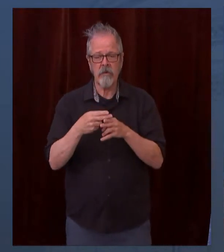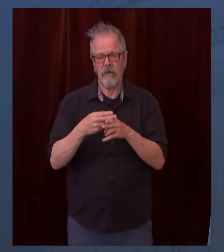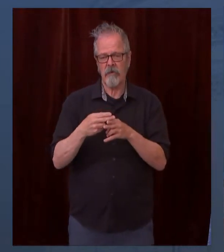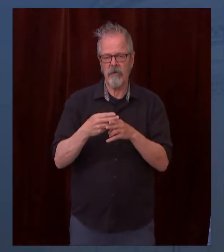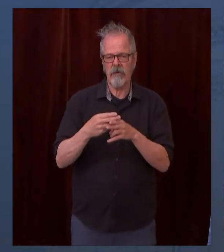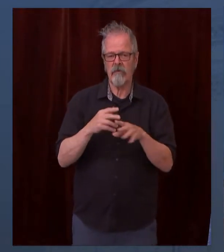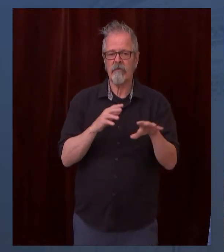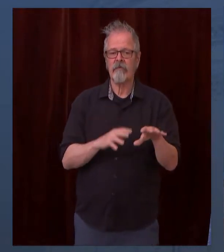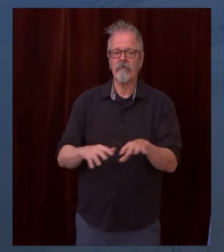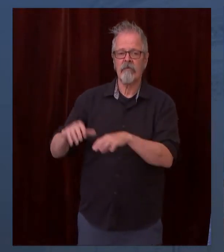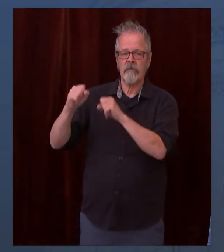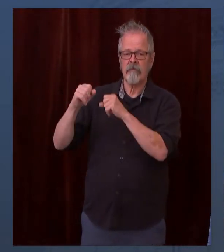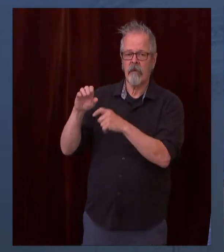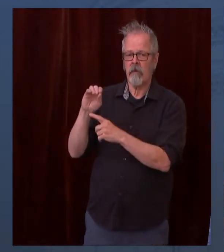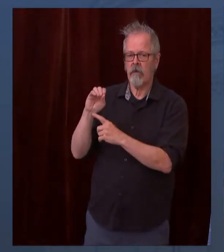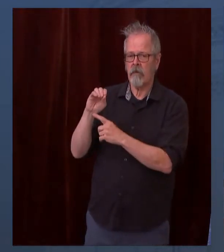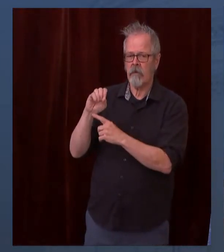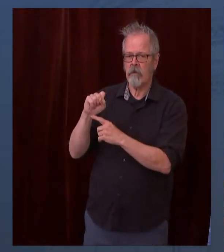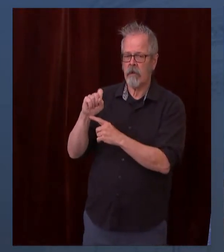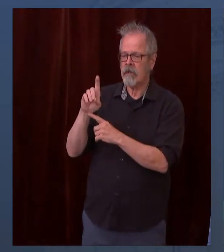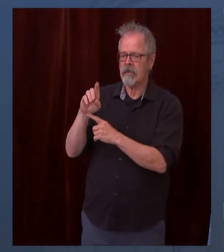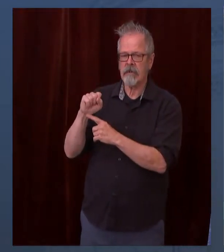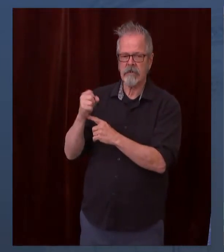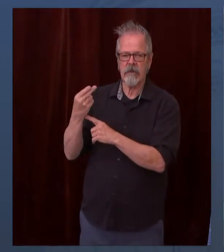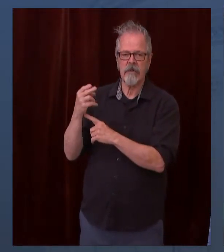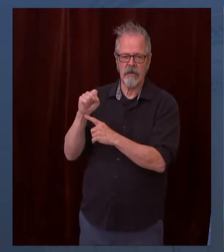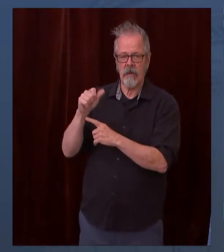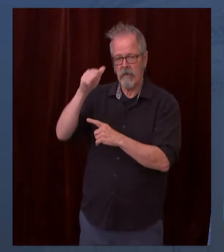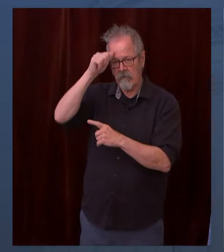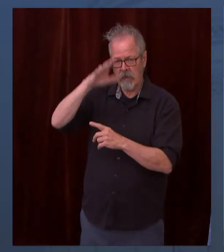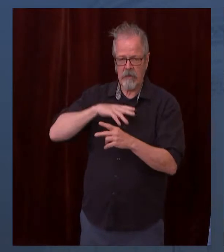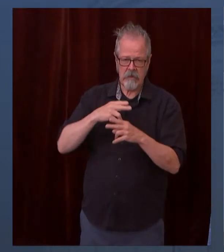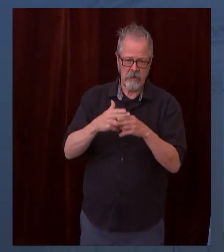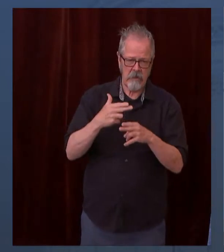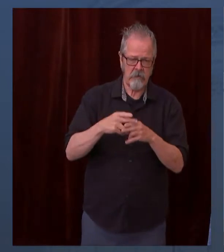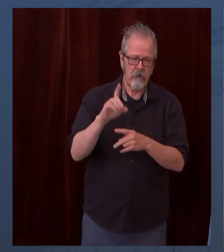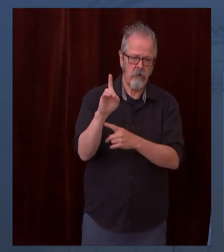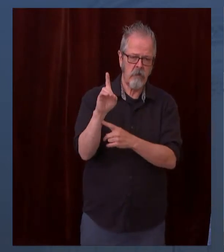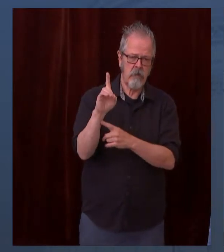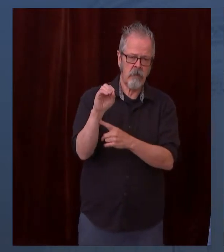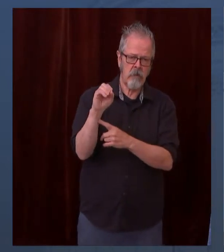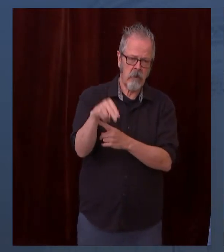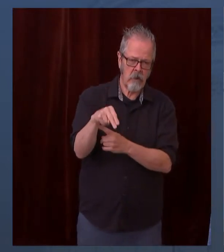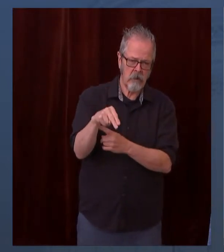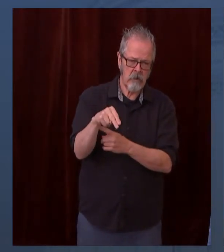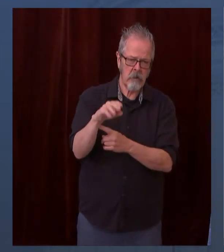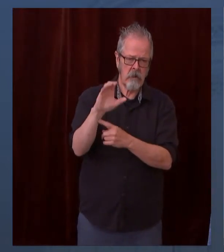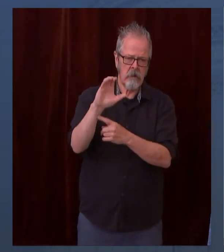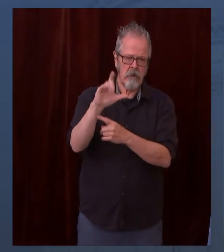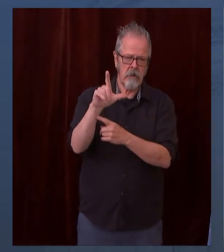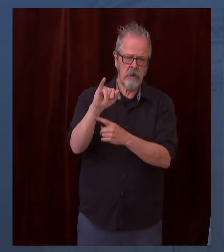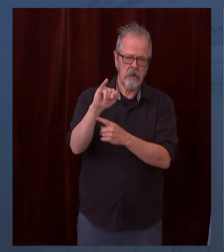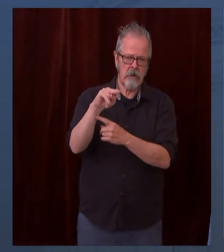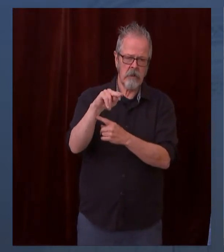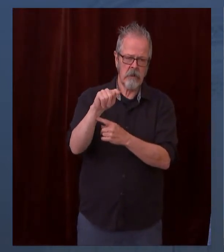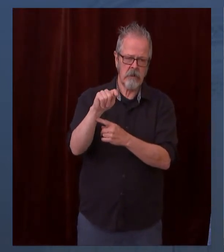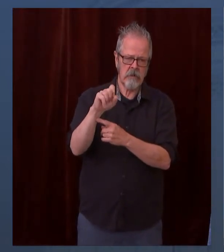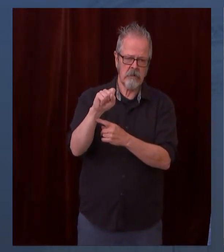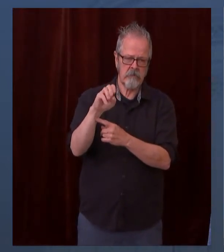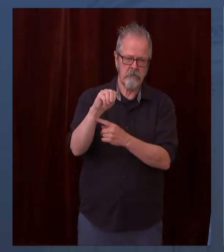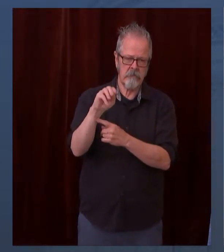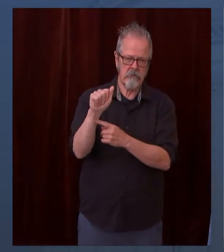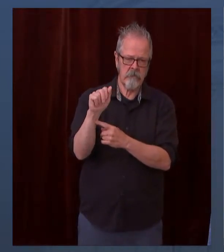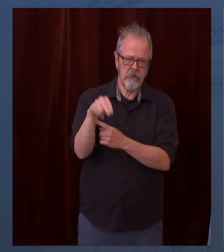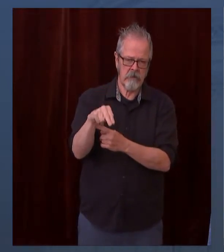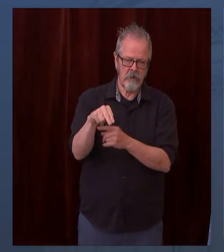Thank you, Governor. I appreciate the opportunity to serve with you again, and I'm really